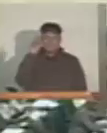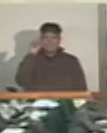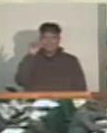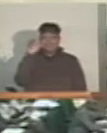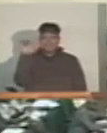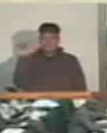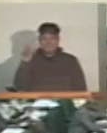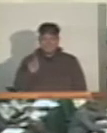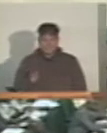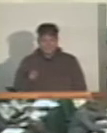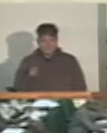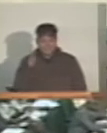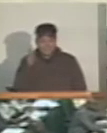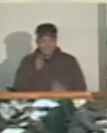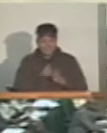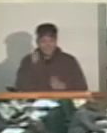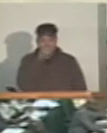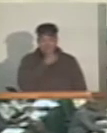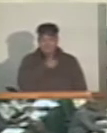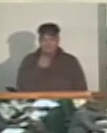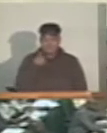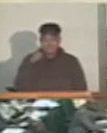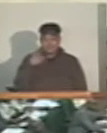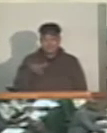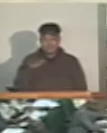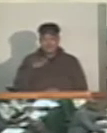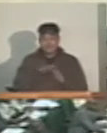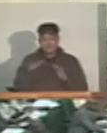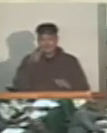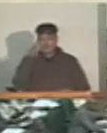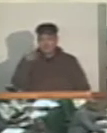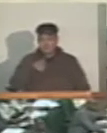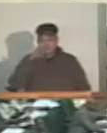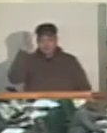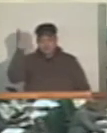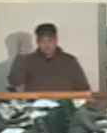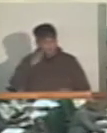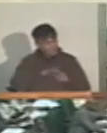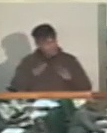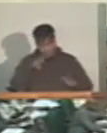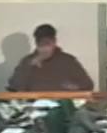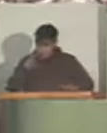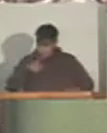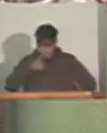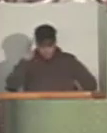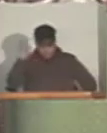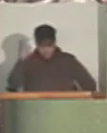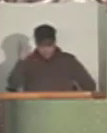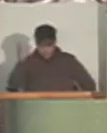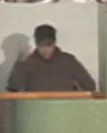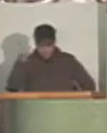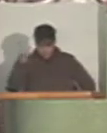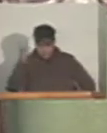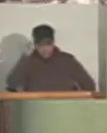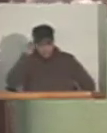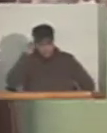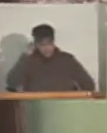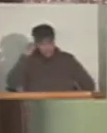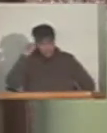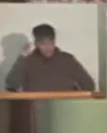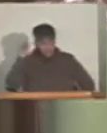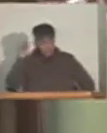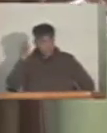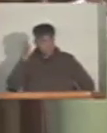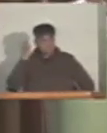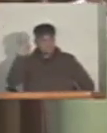Mr. Daly, you're a senior member of this parliament. You are a senior member of this parliament. The Speaker is standing. Have a